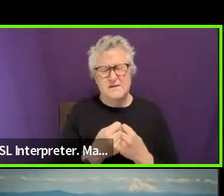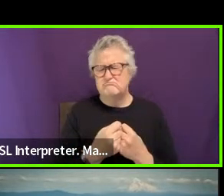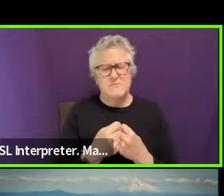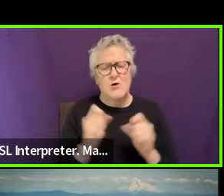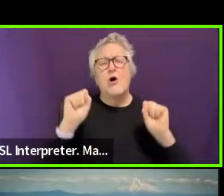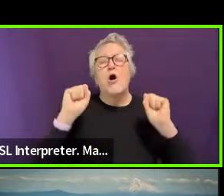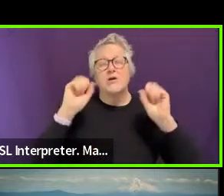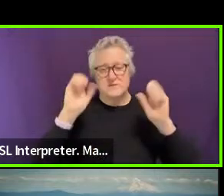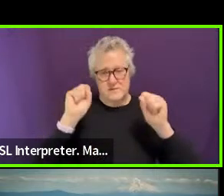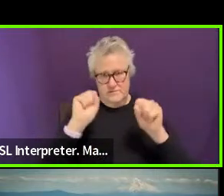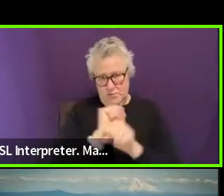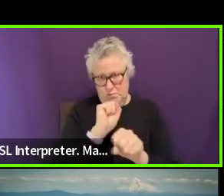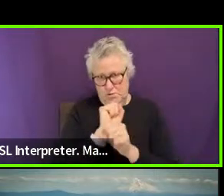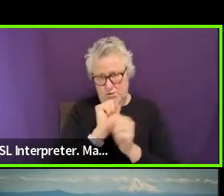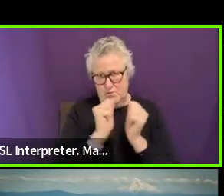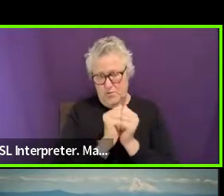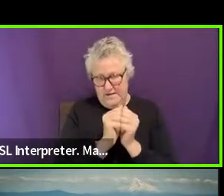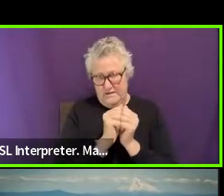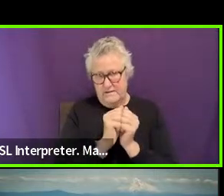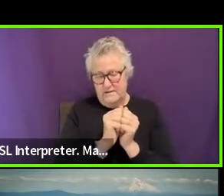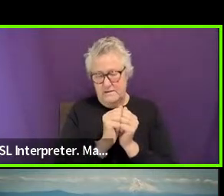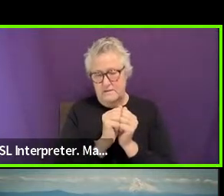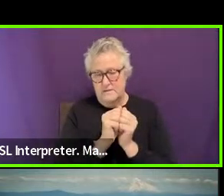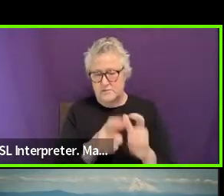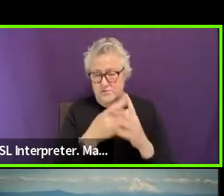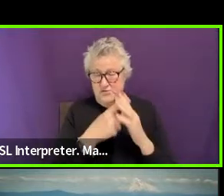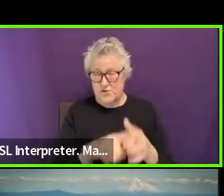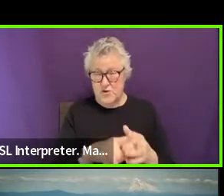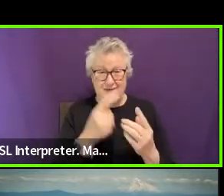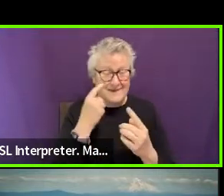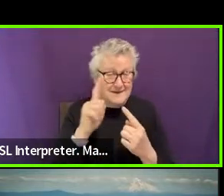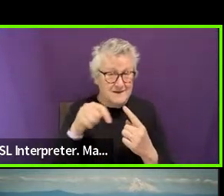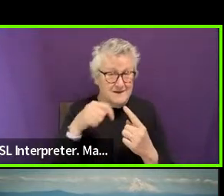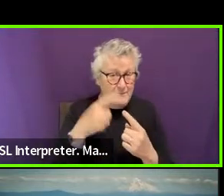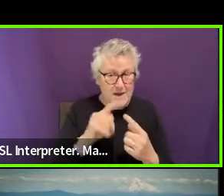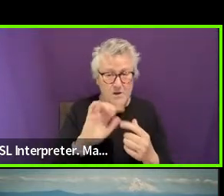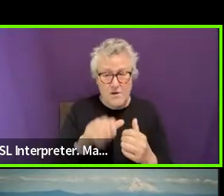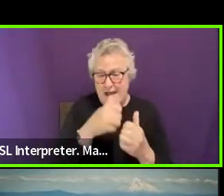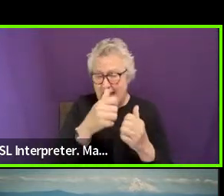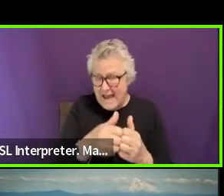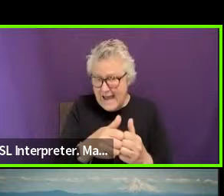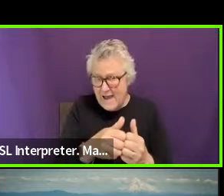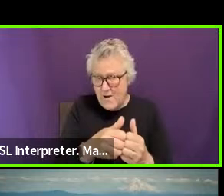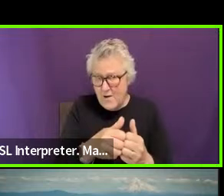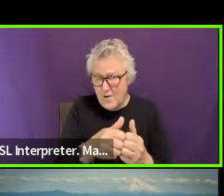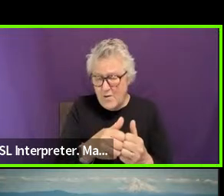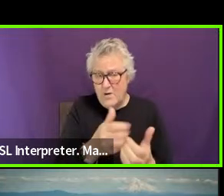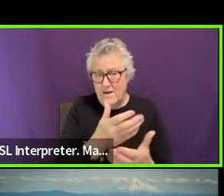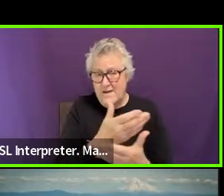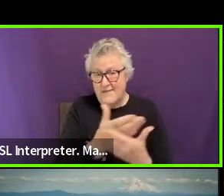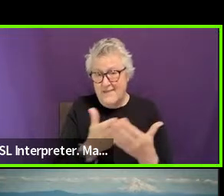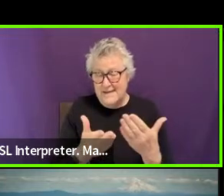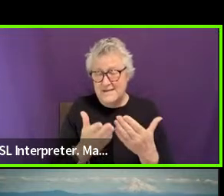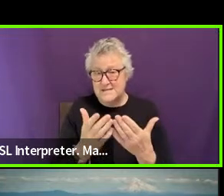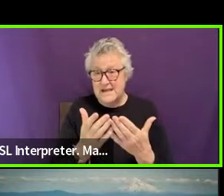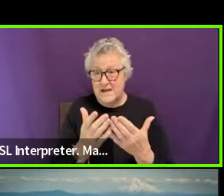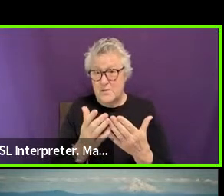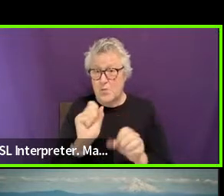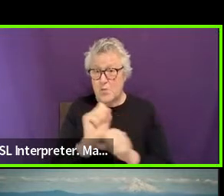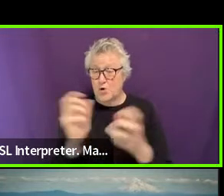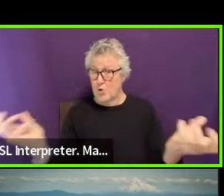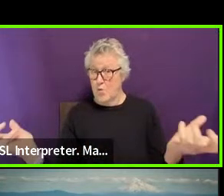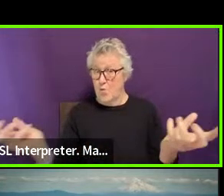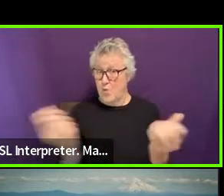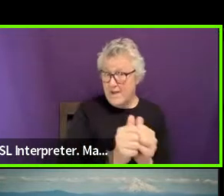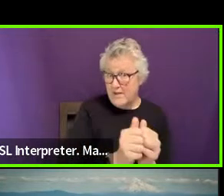order to start being able to think about how these elements can work with or against each other.